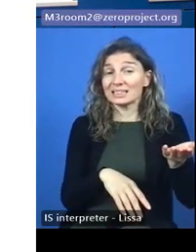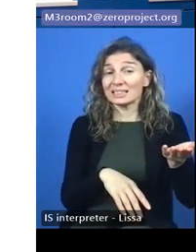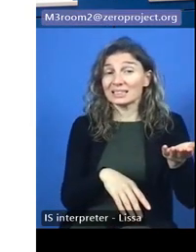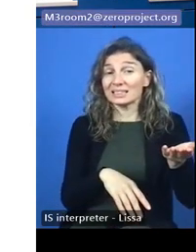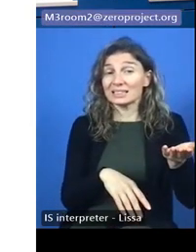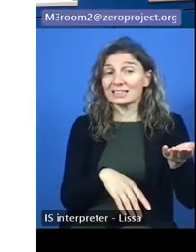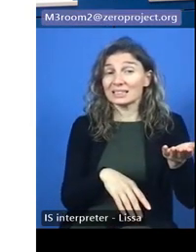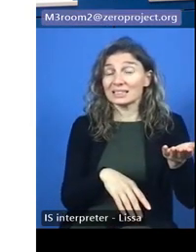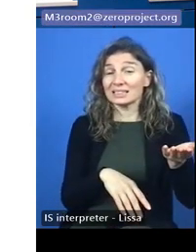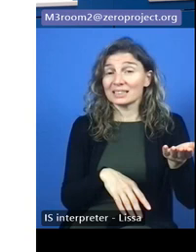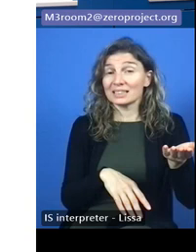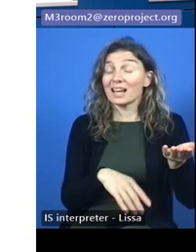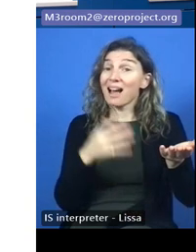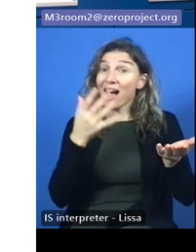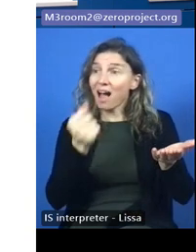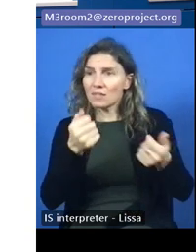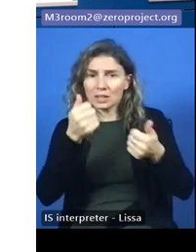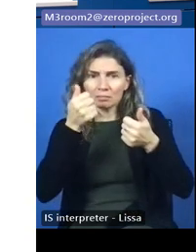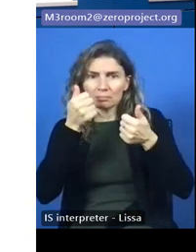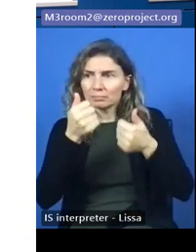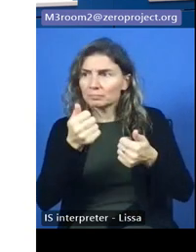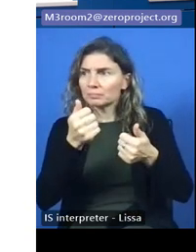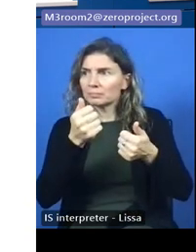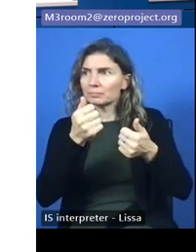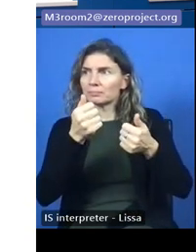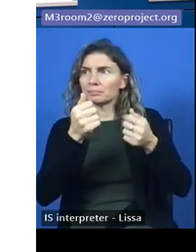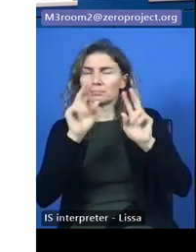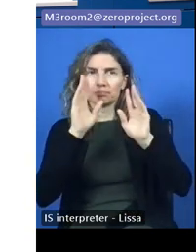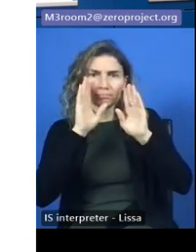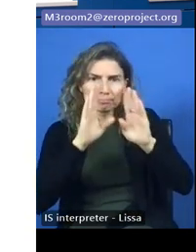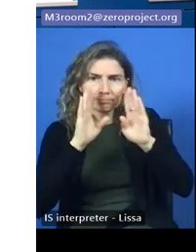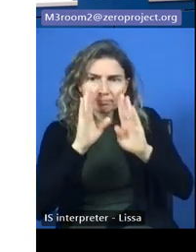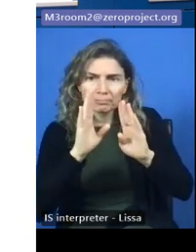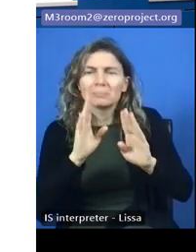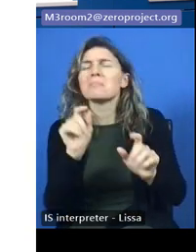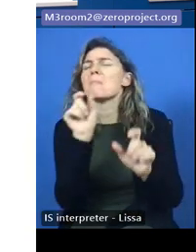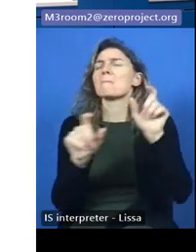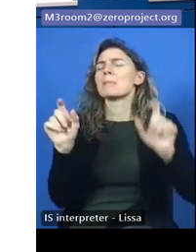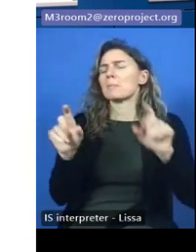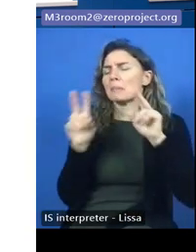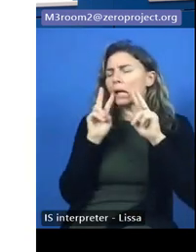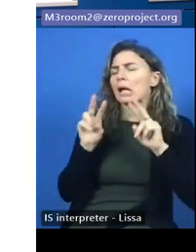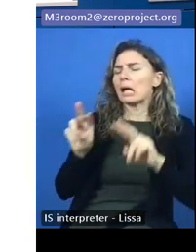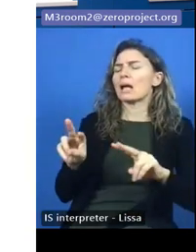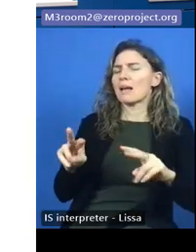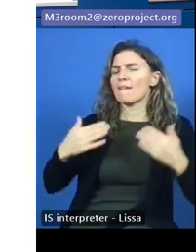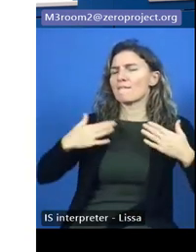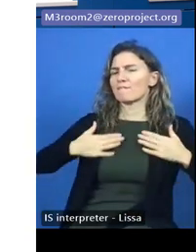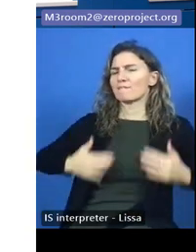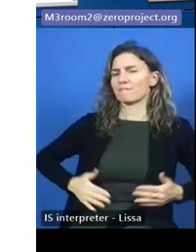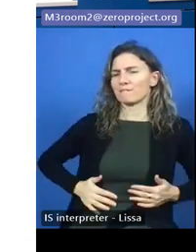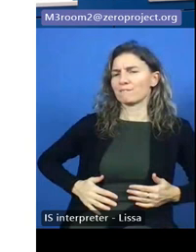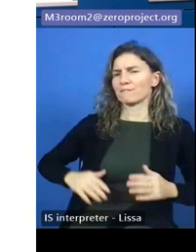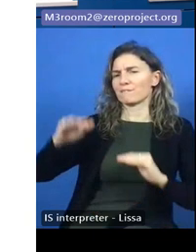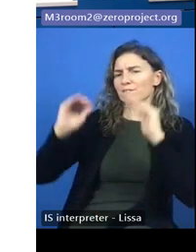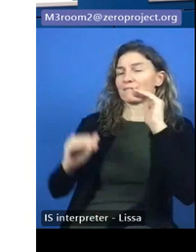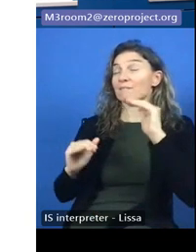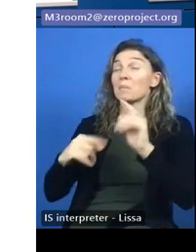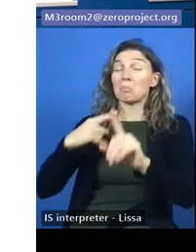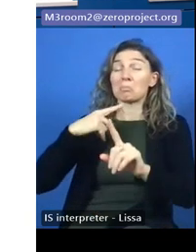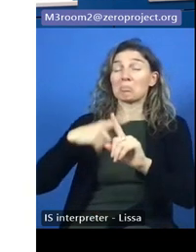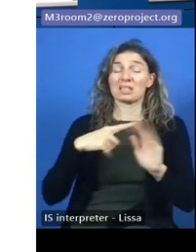mental disability is not given enough focus as much as physical disability. Also, there is a stigma and negative